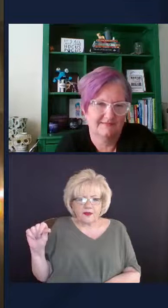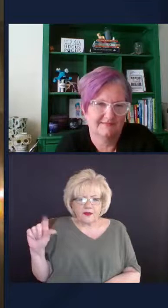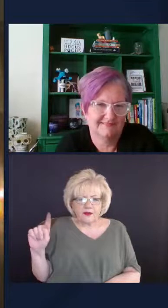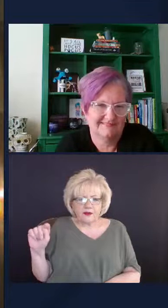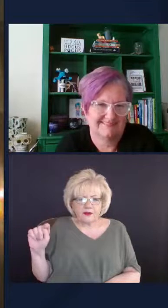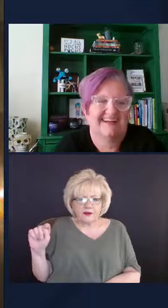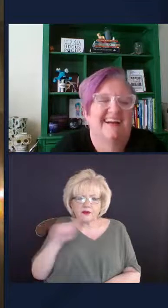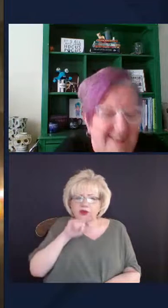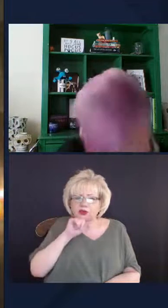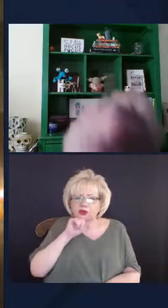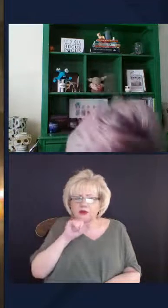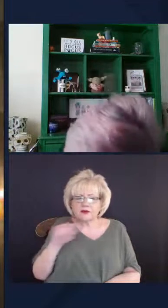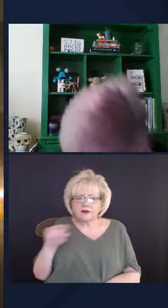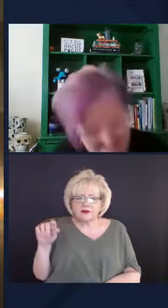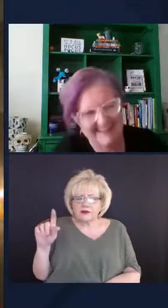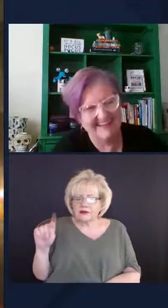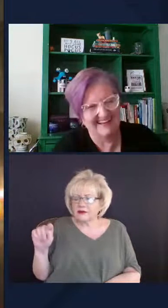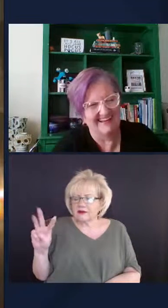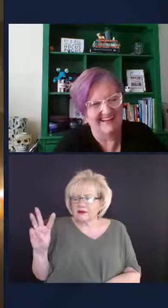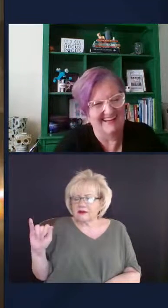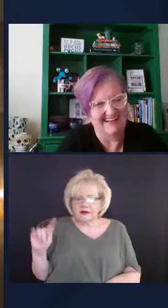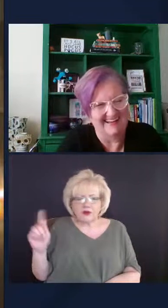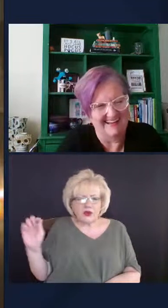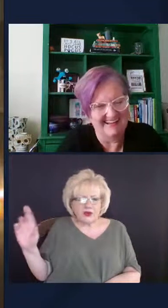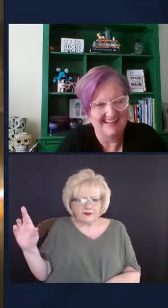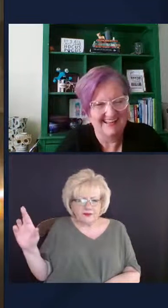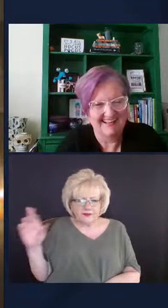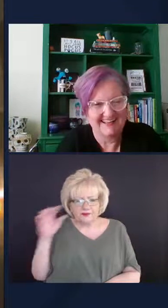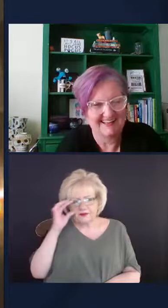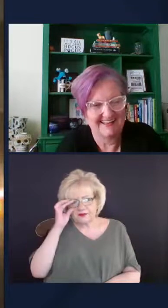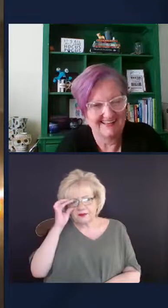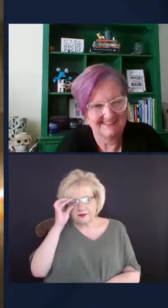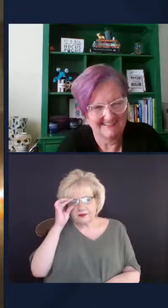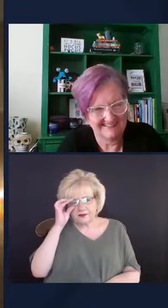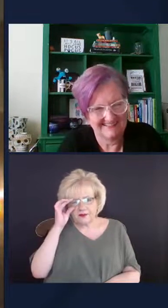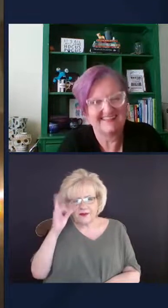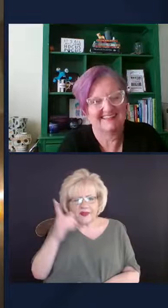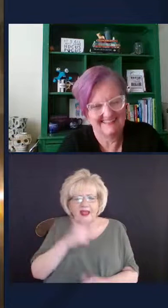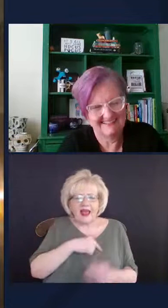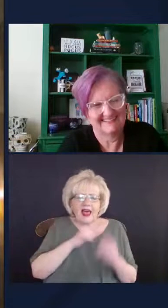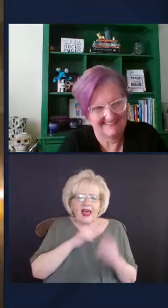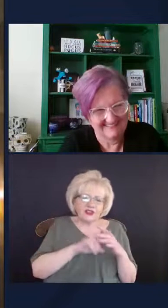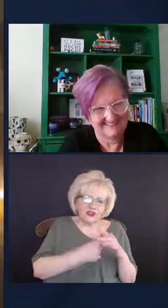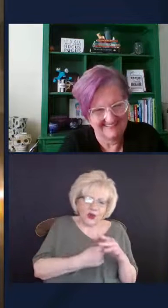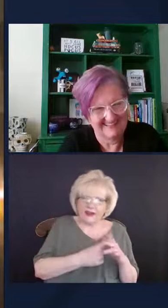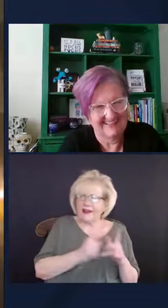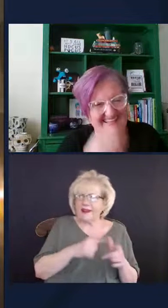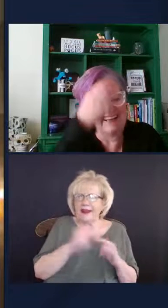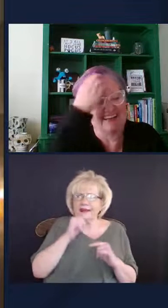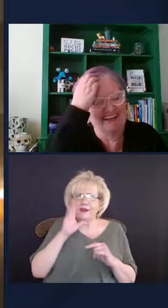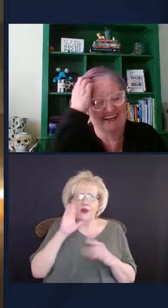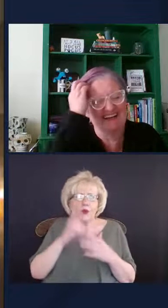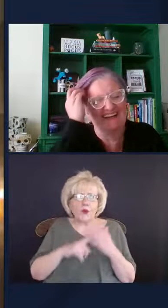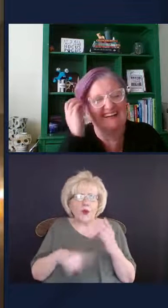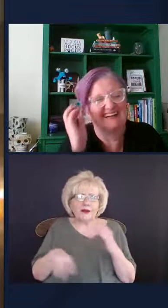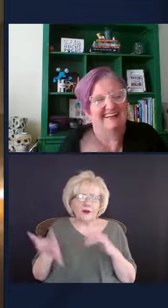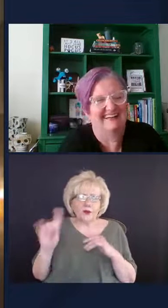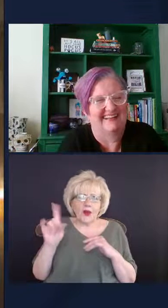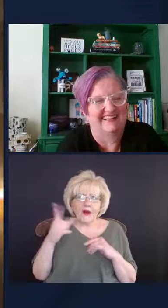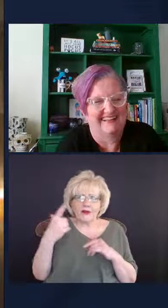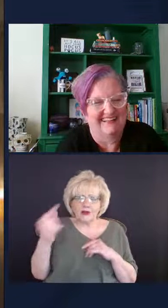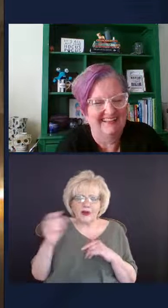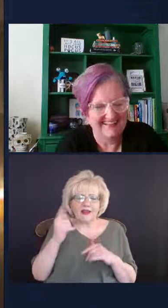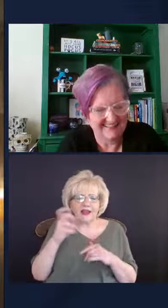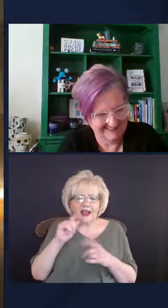say I was about to give out some. I was like, wait, what? I didn't. I started and then I didn't know where I was going, and then I had to redirect for a